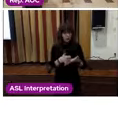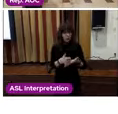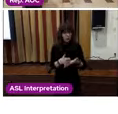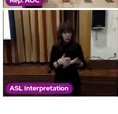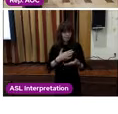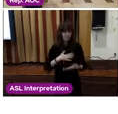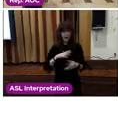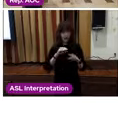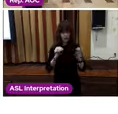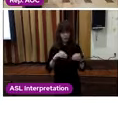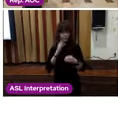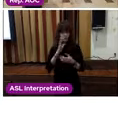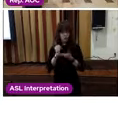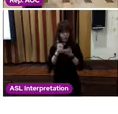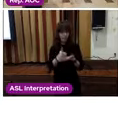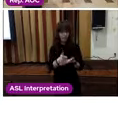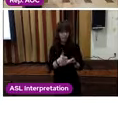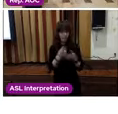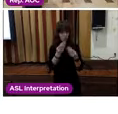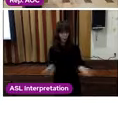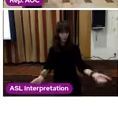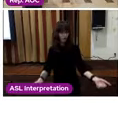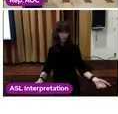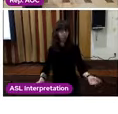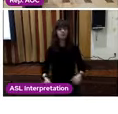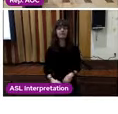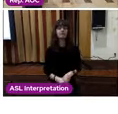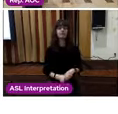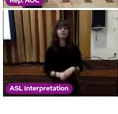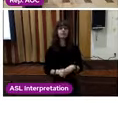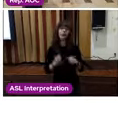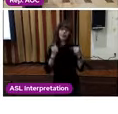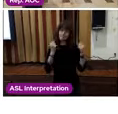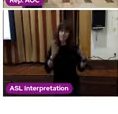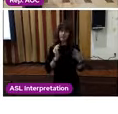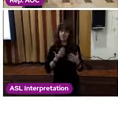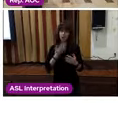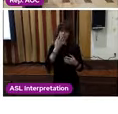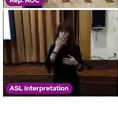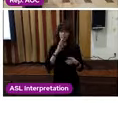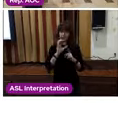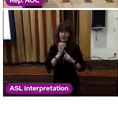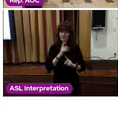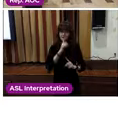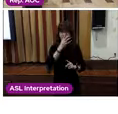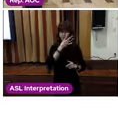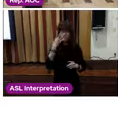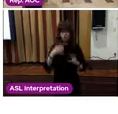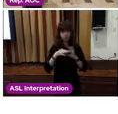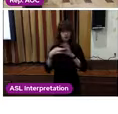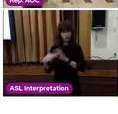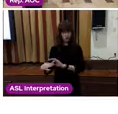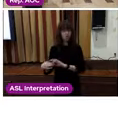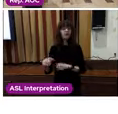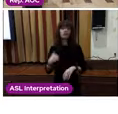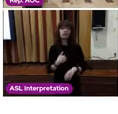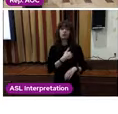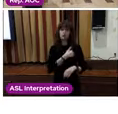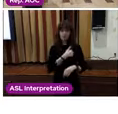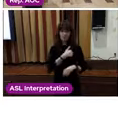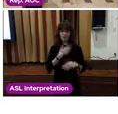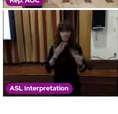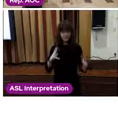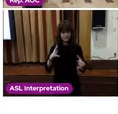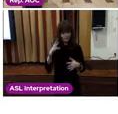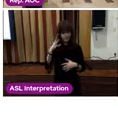total, the majority of cases that do come in are immigration related, and we've had over 600